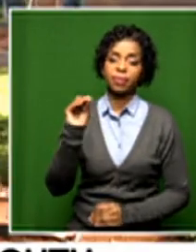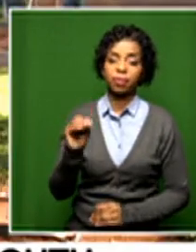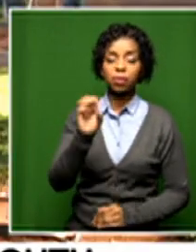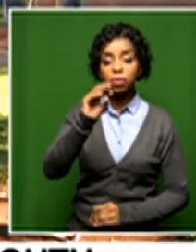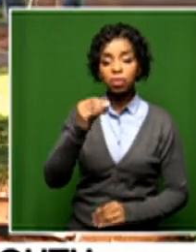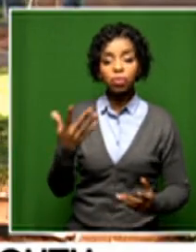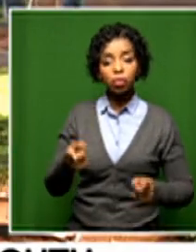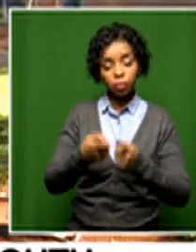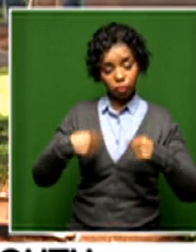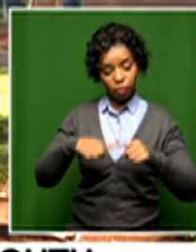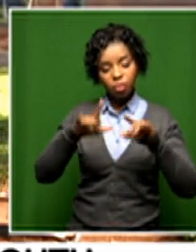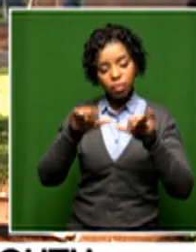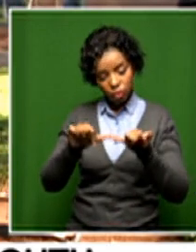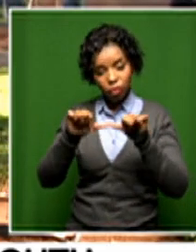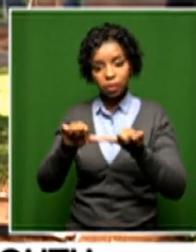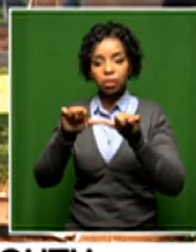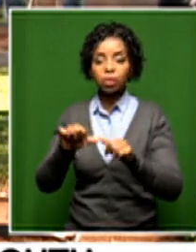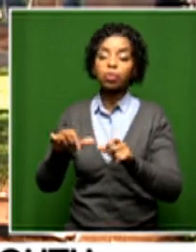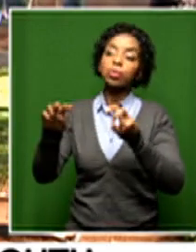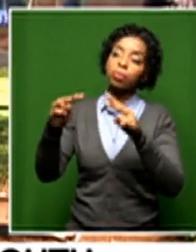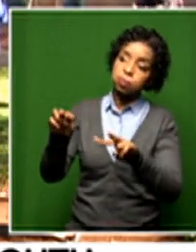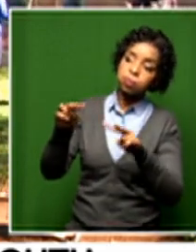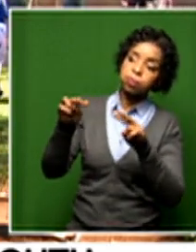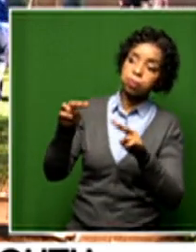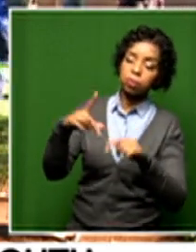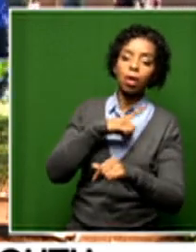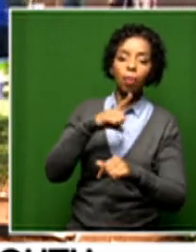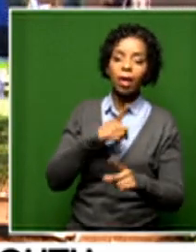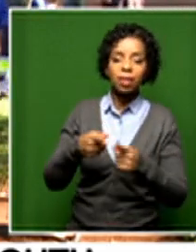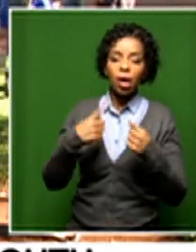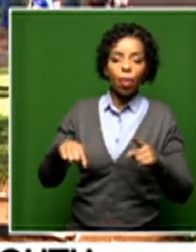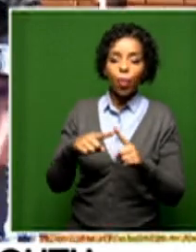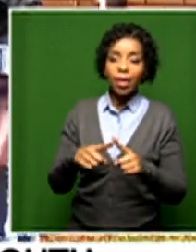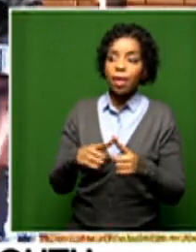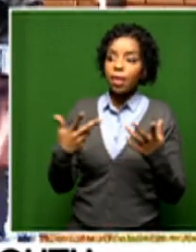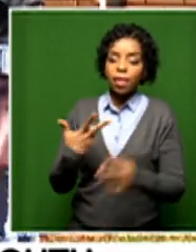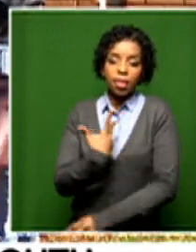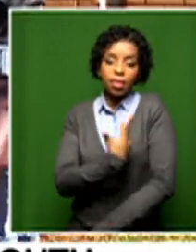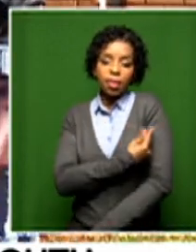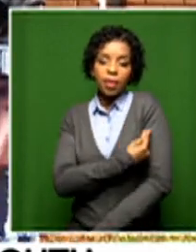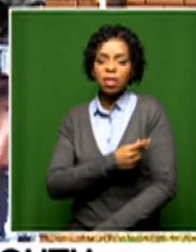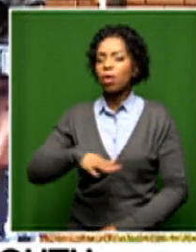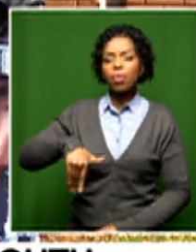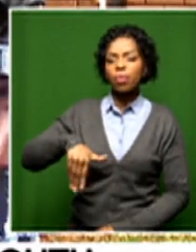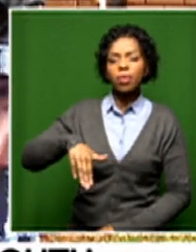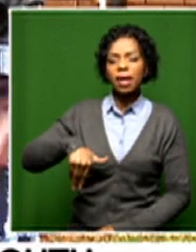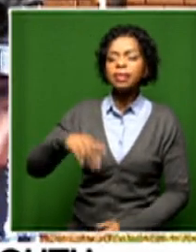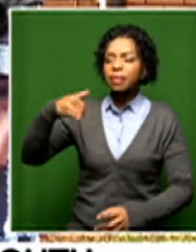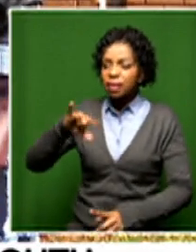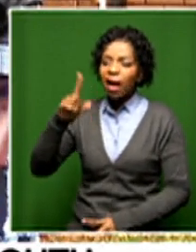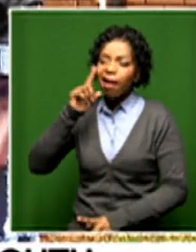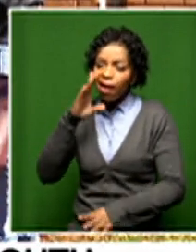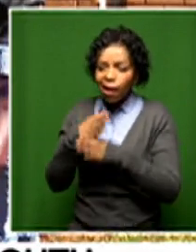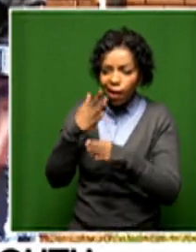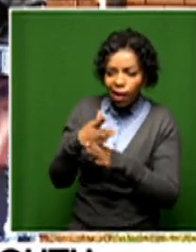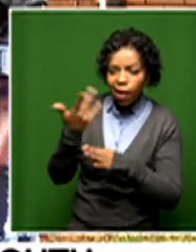to keep watching because we don't have the vaccine yet. Now, the vaccines are still under trial, and the earliest prediction is